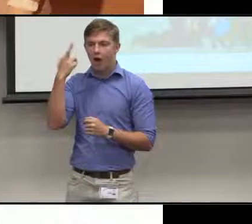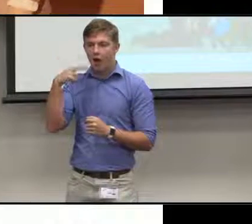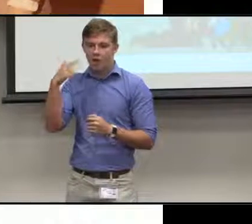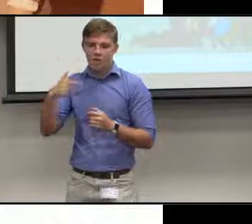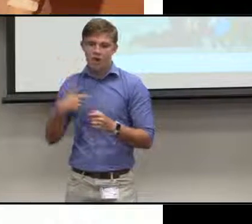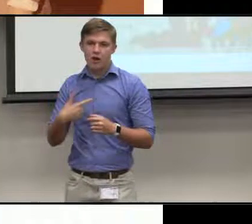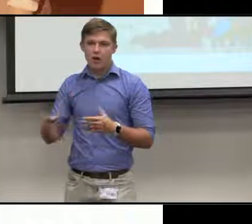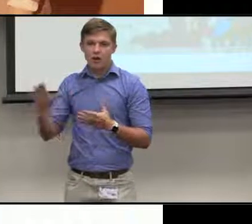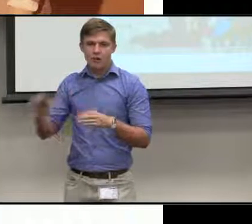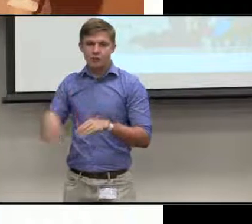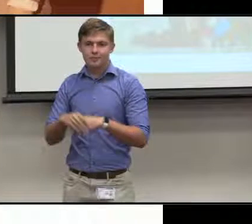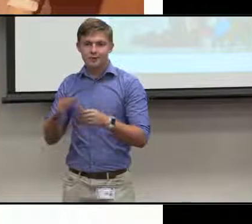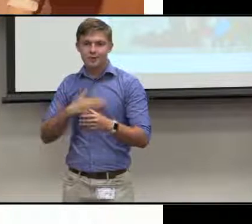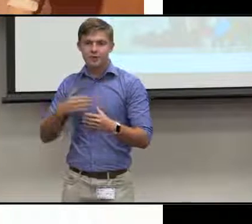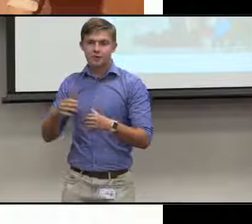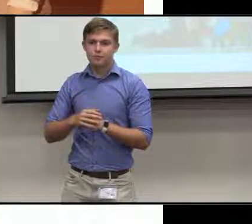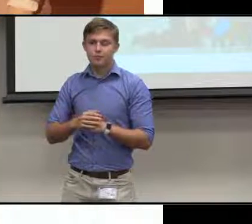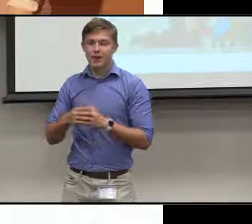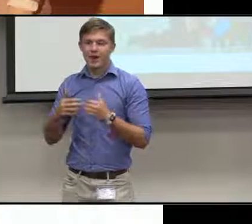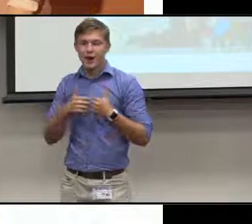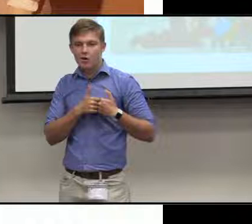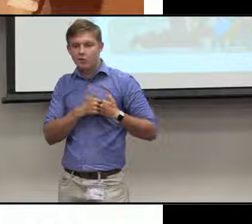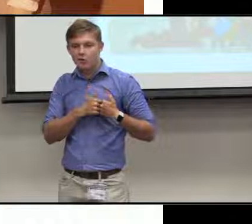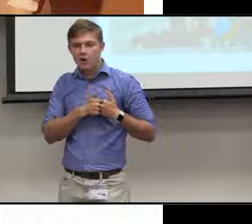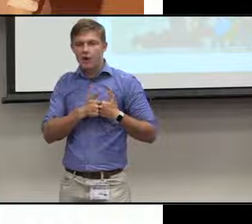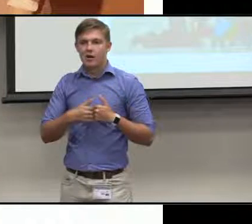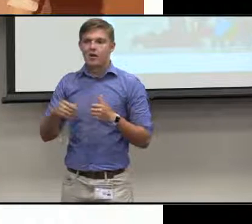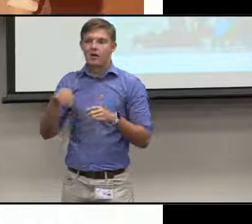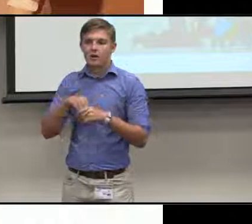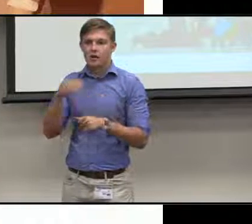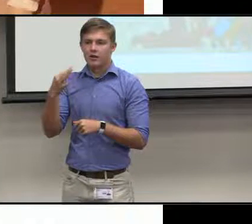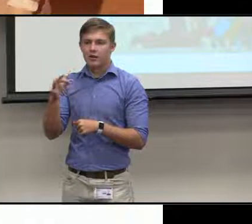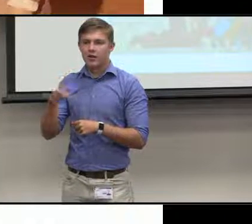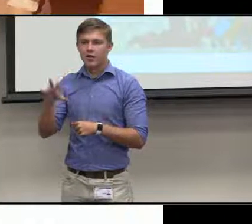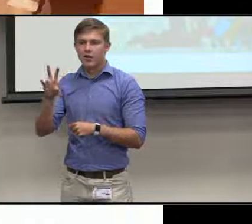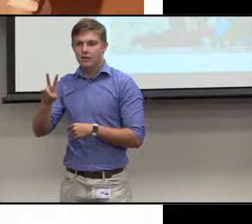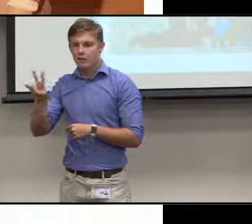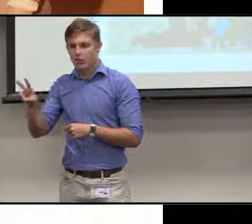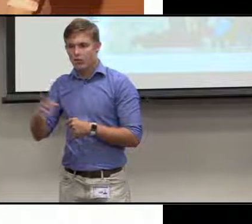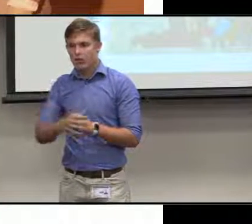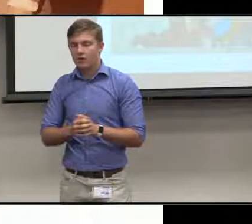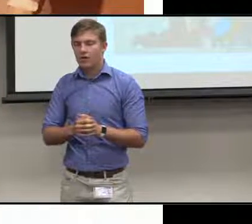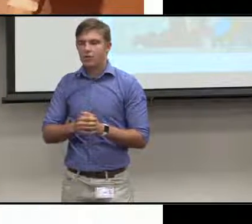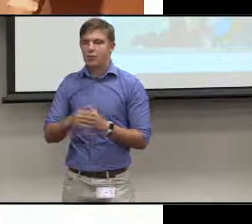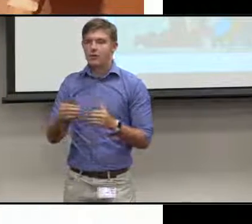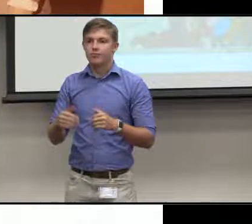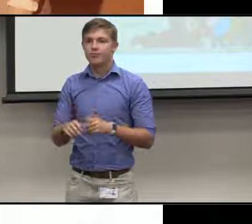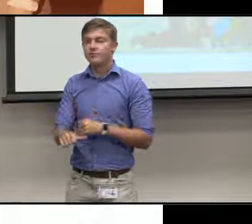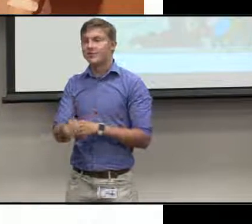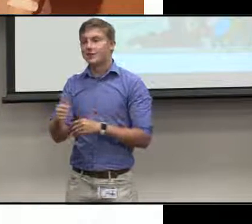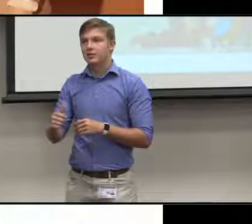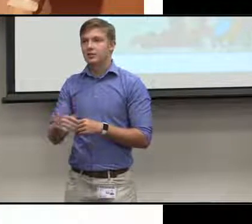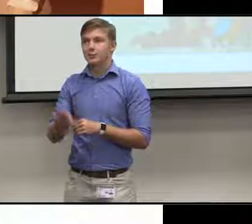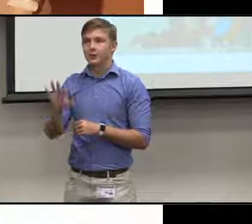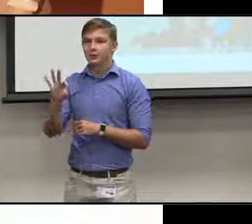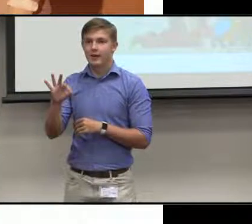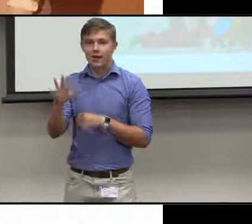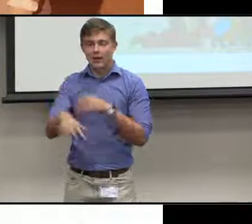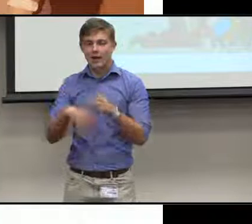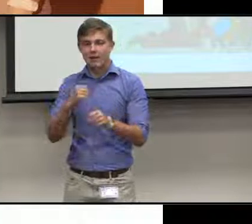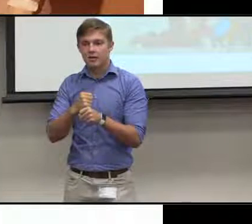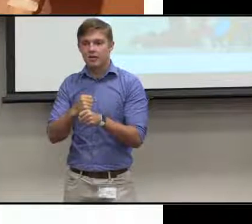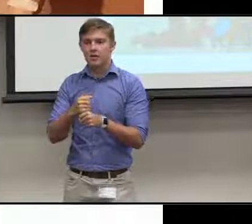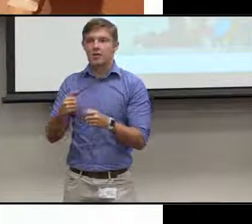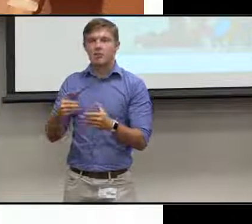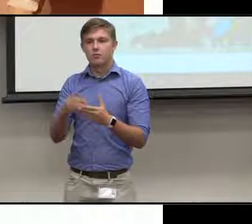my sweetheart in January of 1977 that it would be another 9 years before she and our two